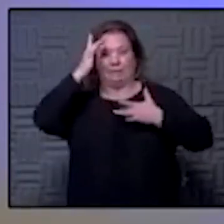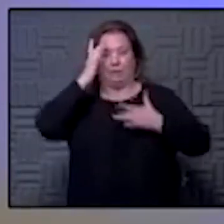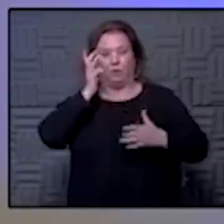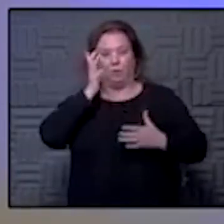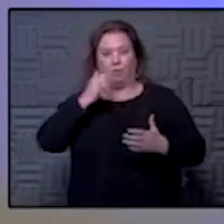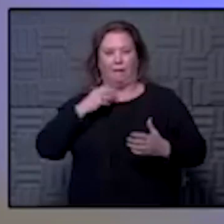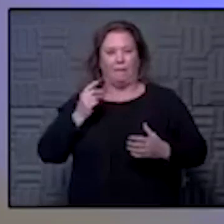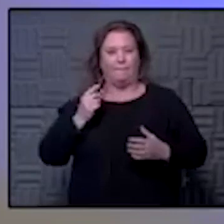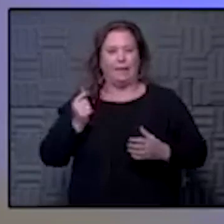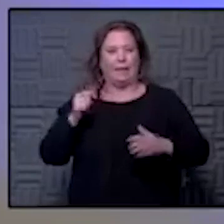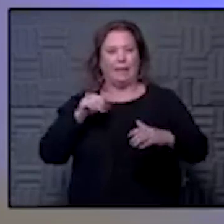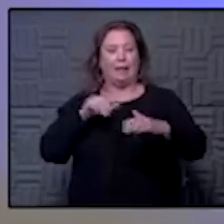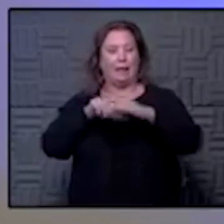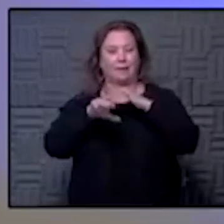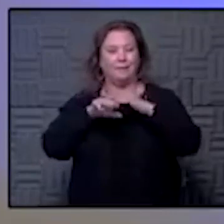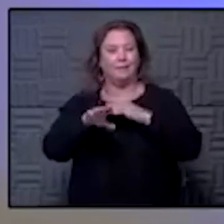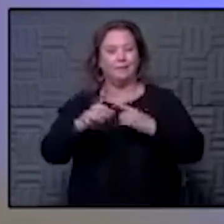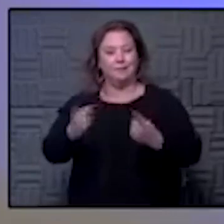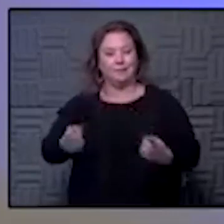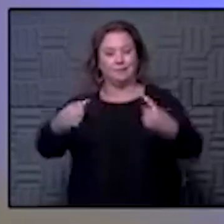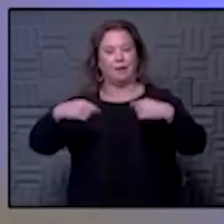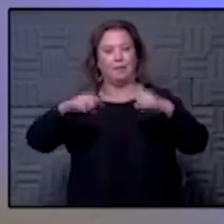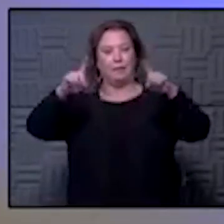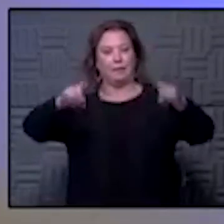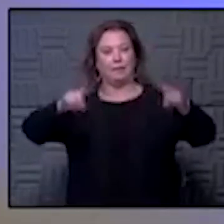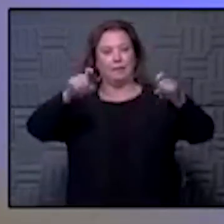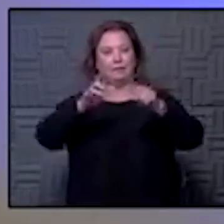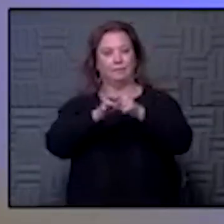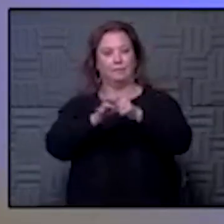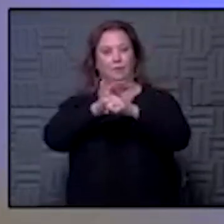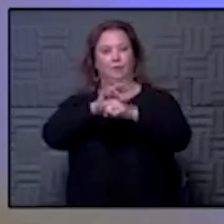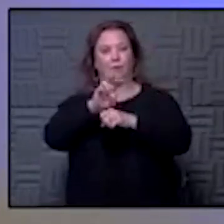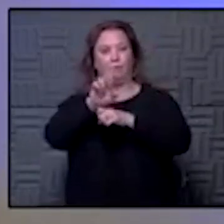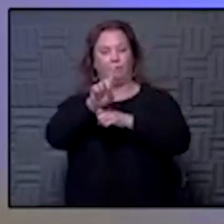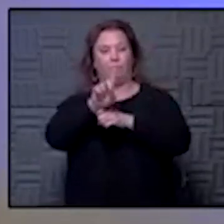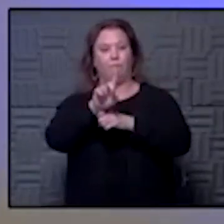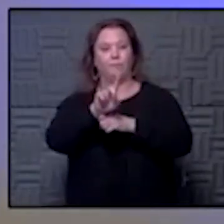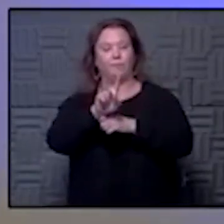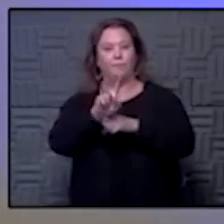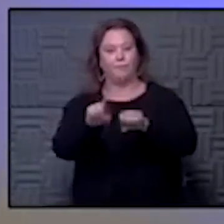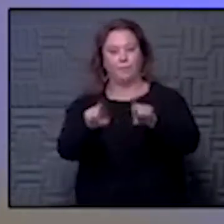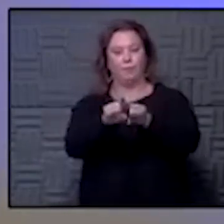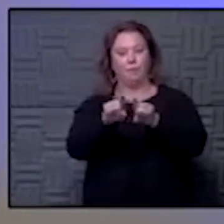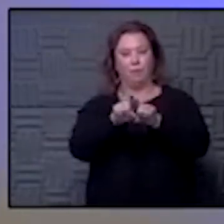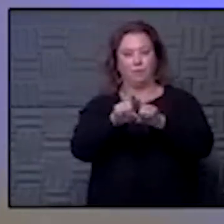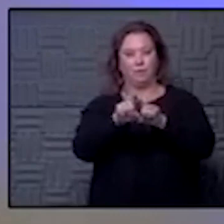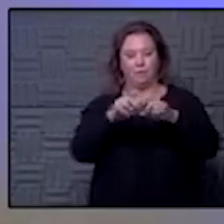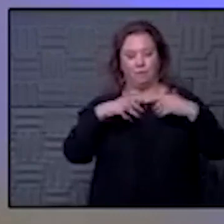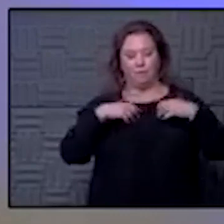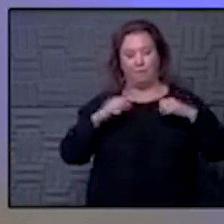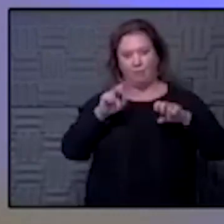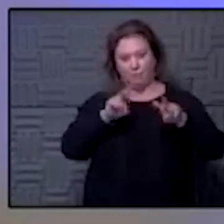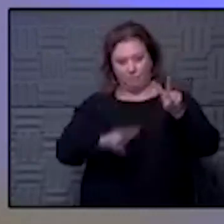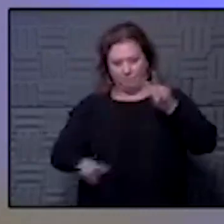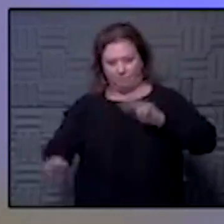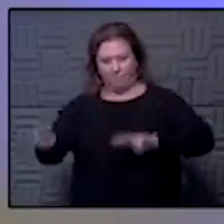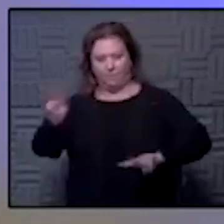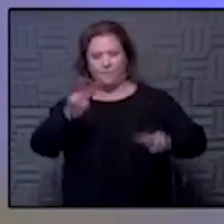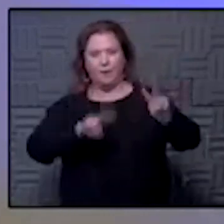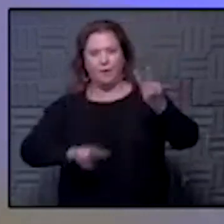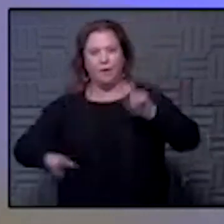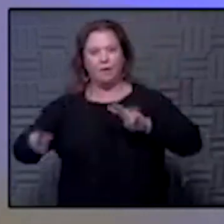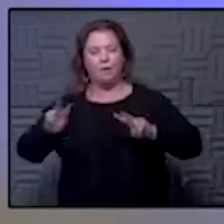have immediate access to come in and get tested for COVID. And you will also have health monitoring devices that help monitor